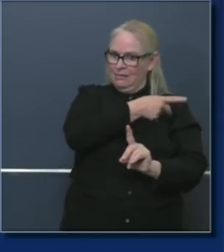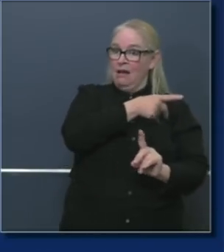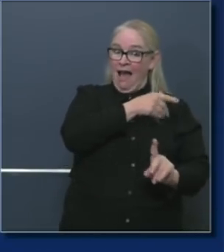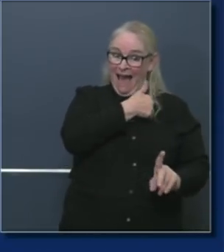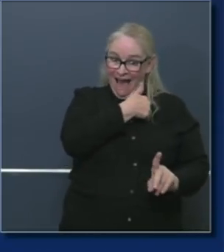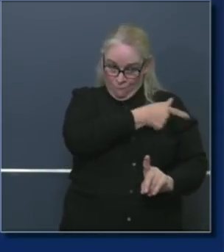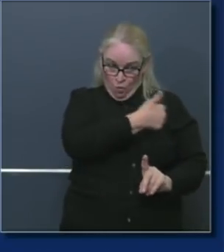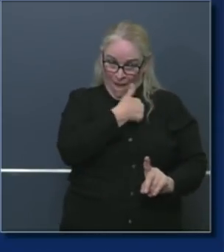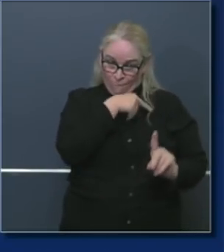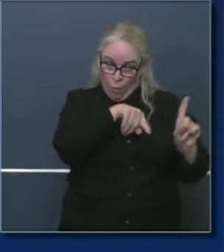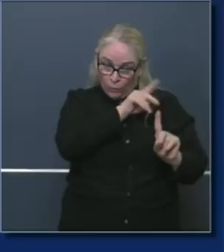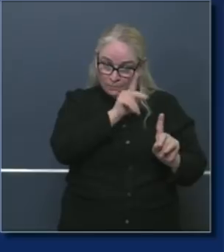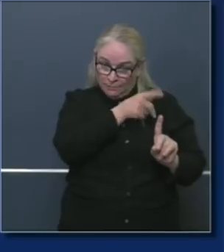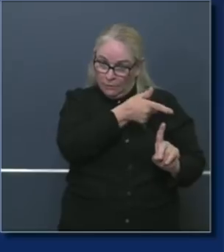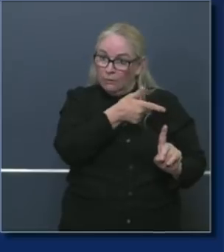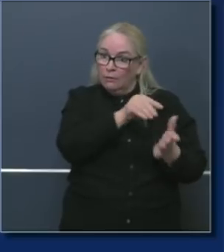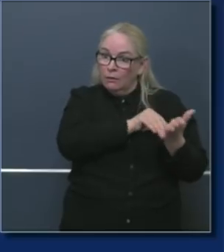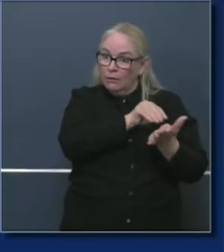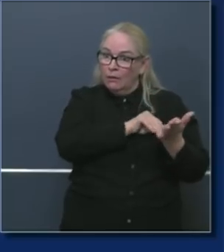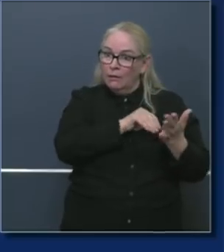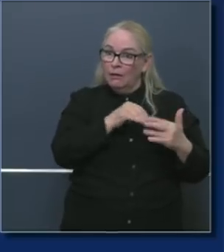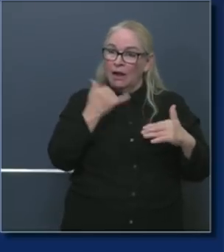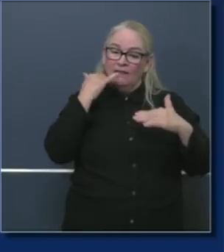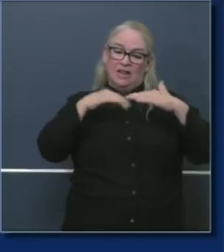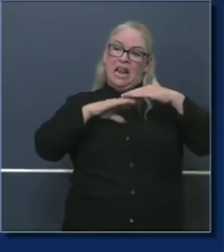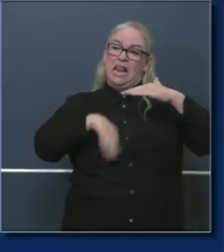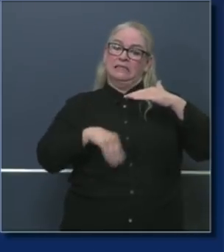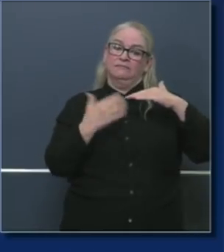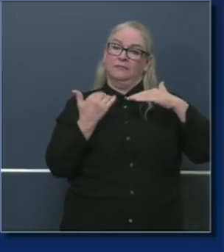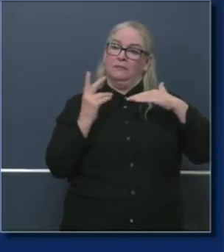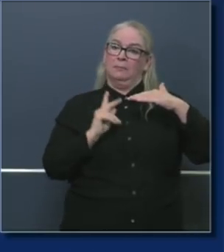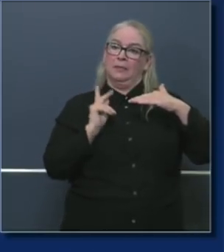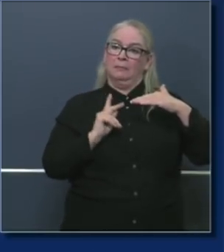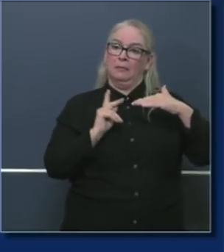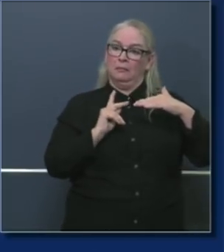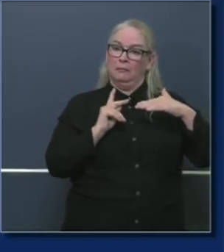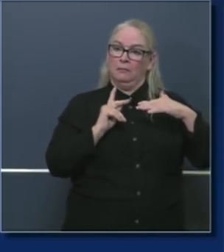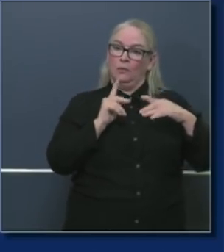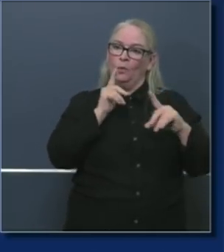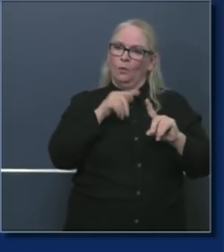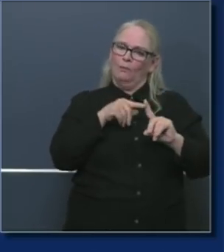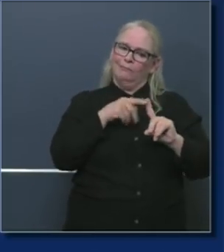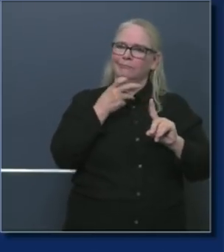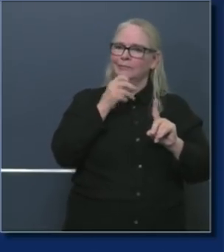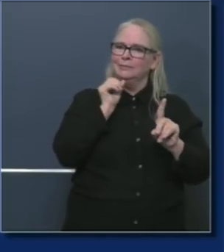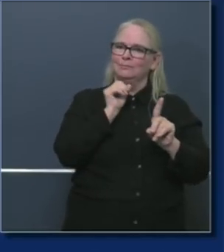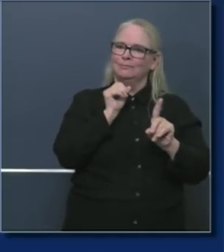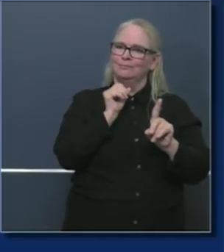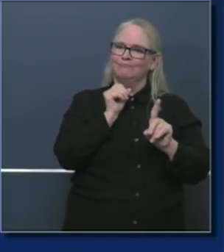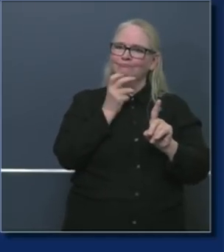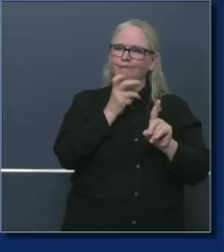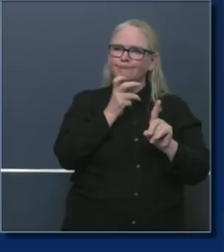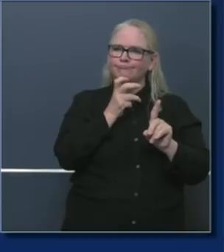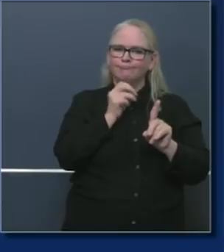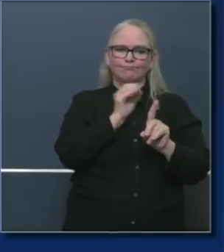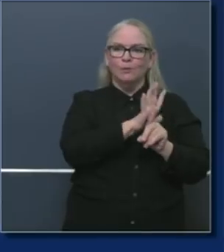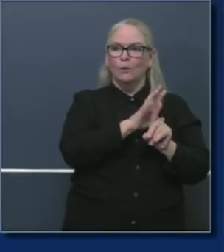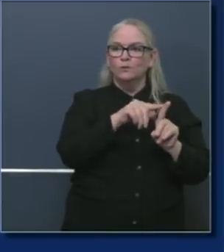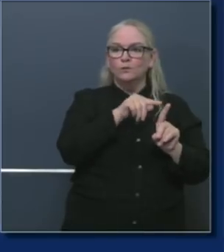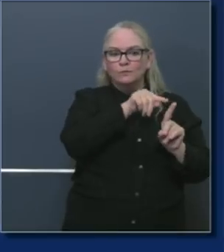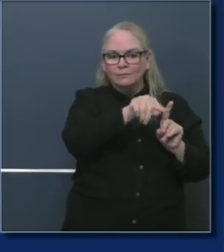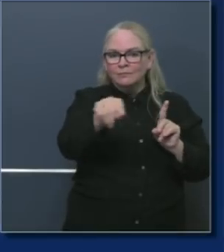15 contact tracers per 100,000 residents, and that furthermore, we're able to support with temporary